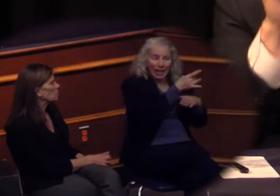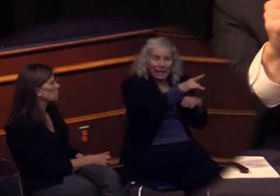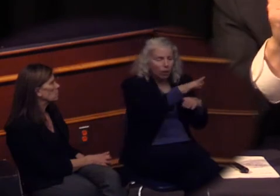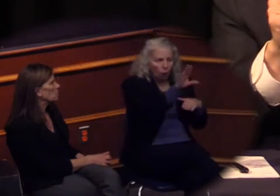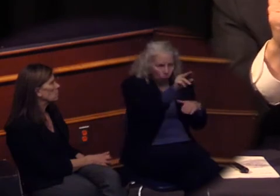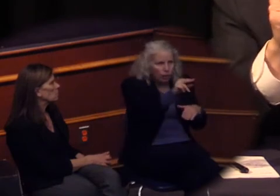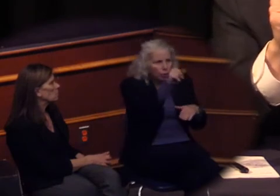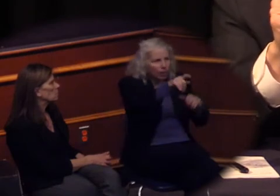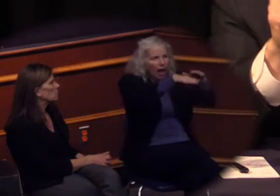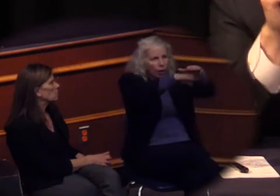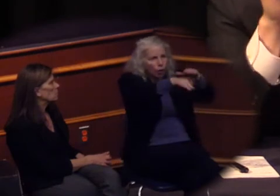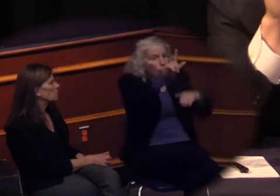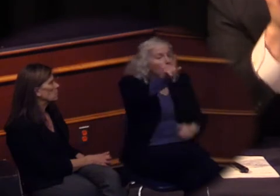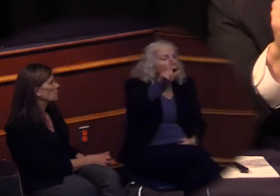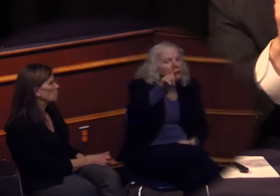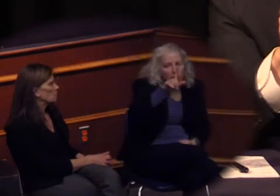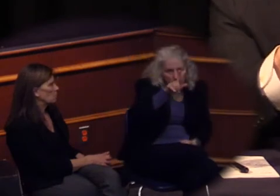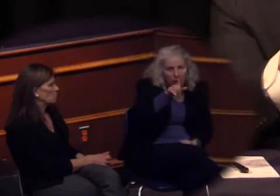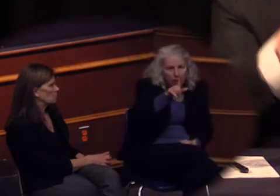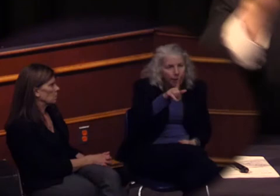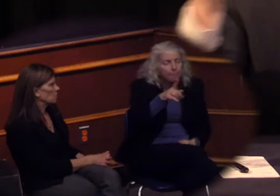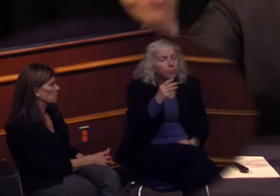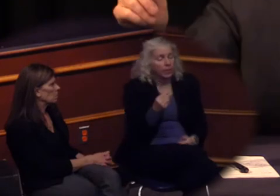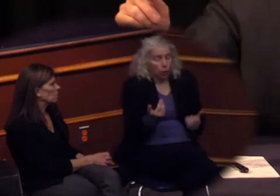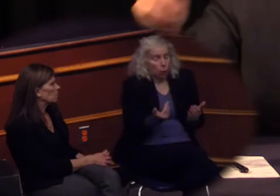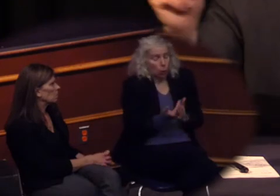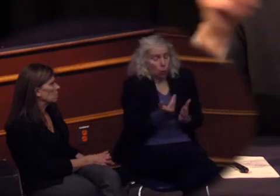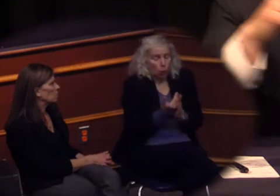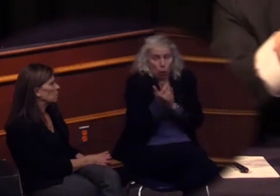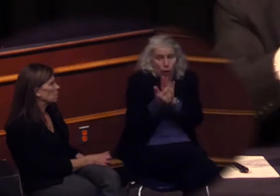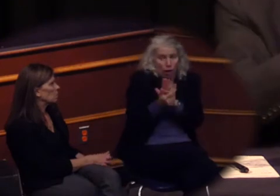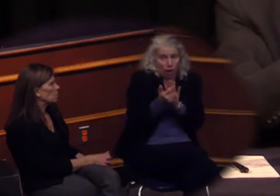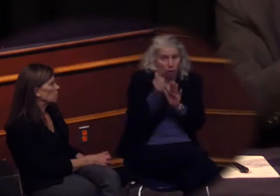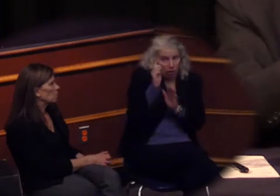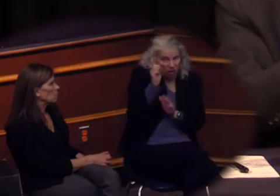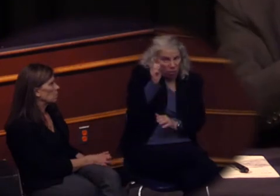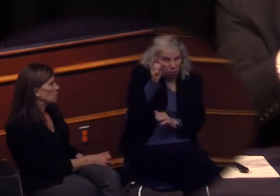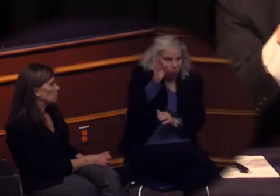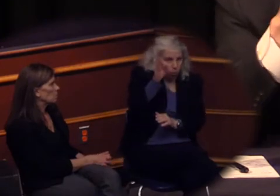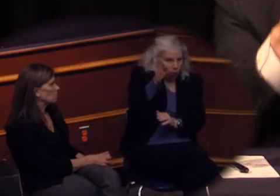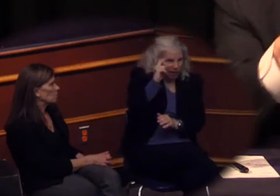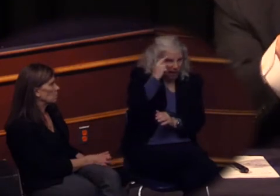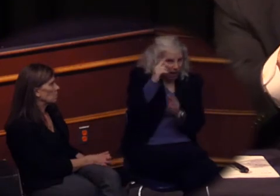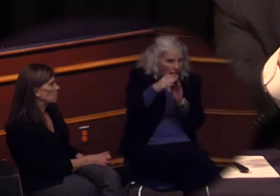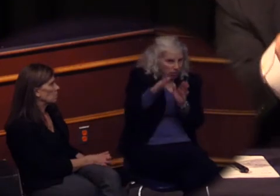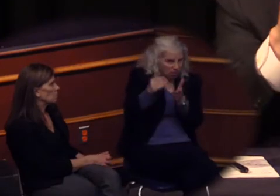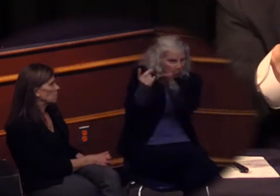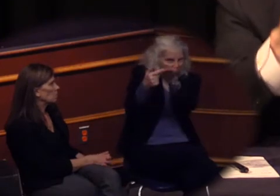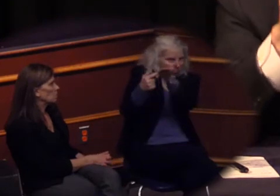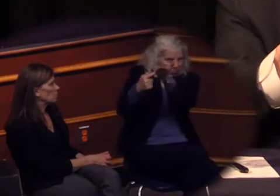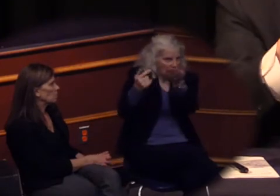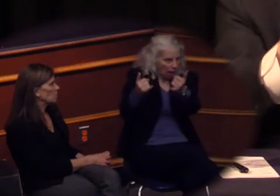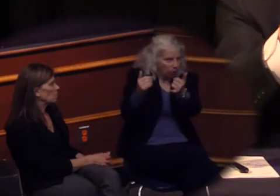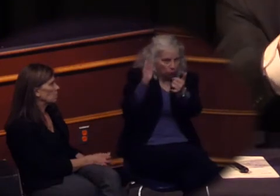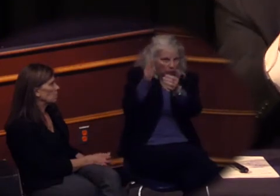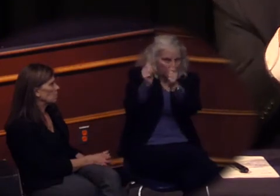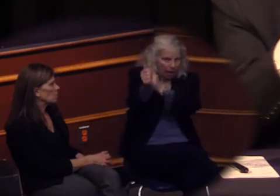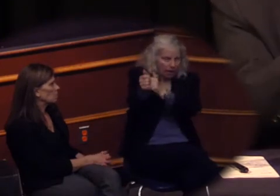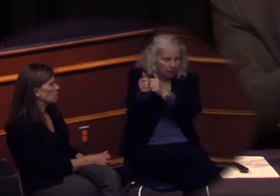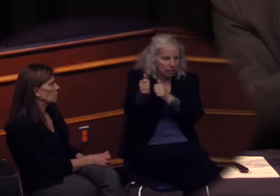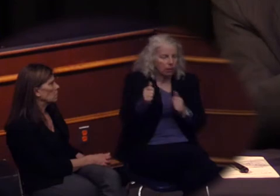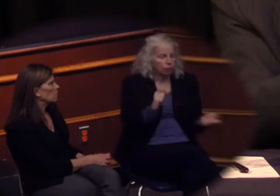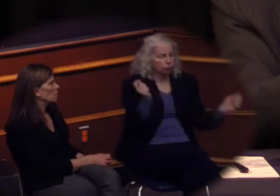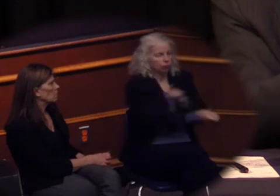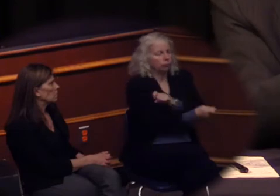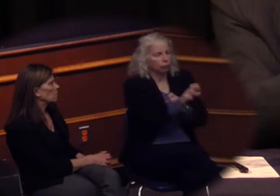There's legislation that is about to be passed by the legislature where they've done a lot of good work to make a big step forward in